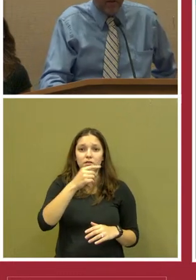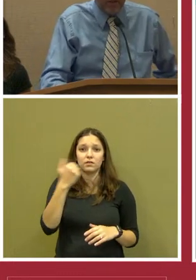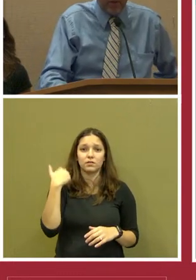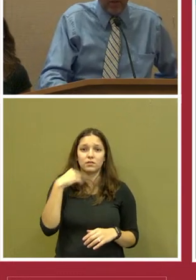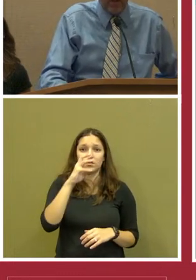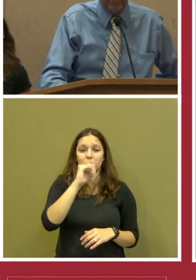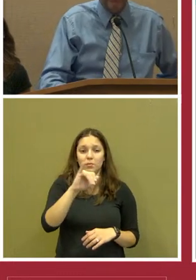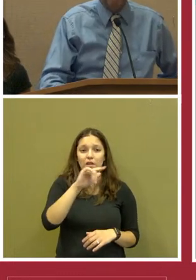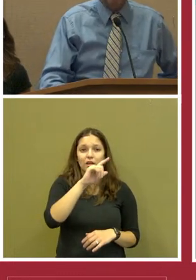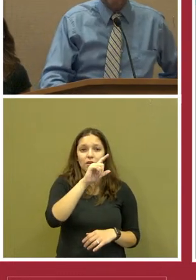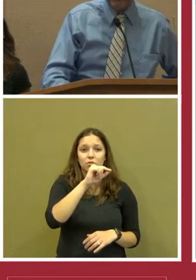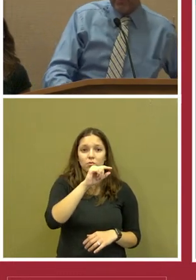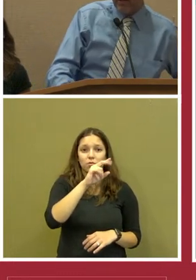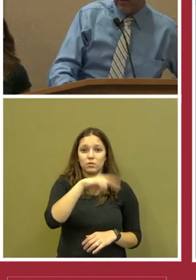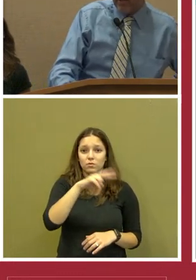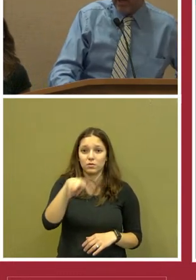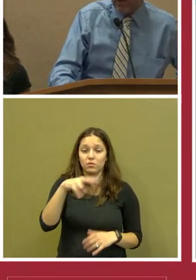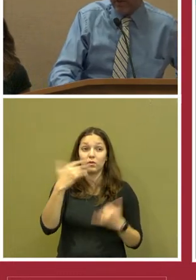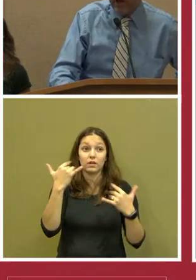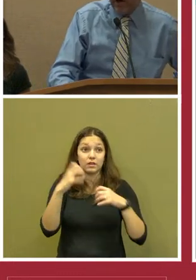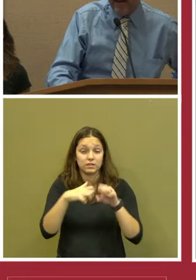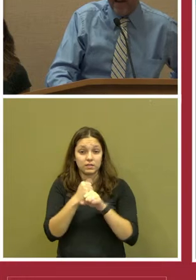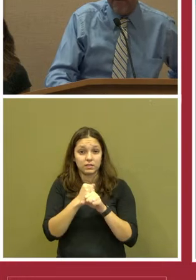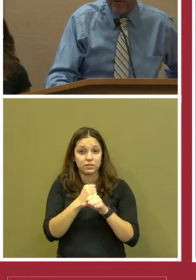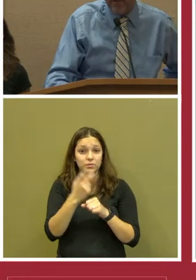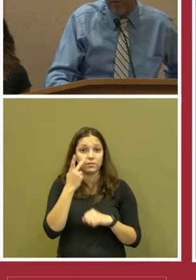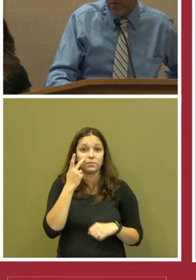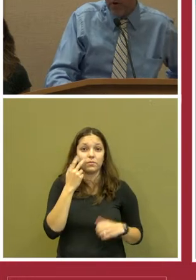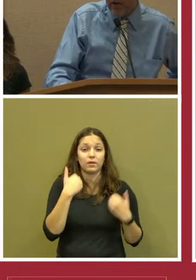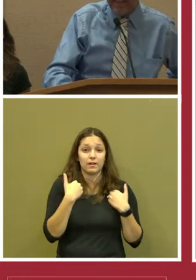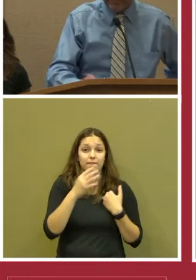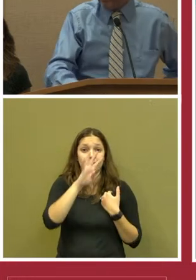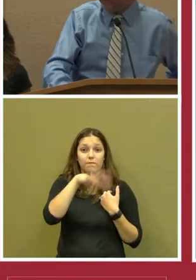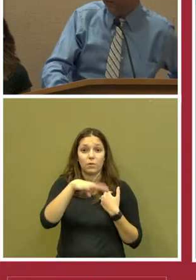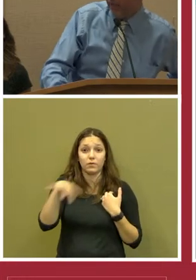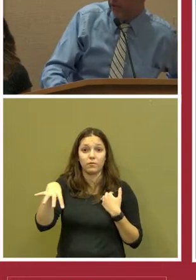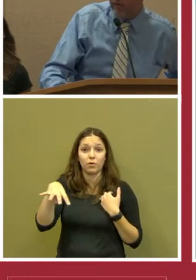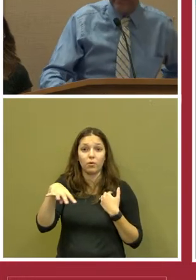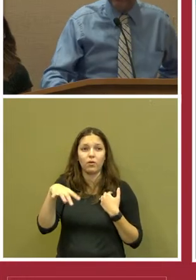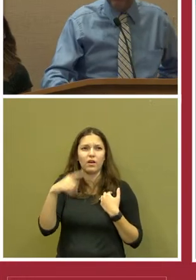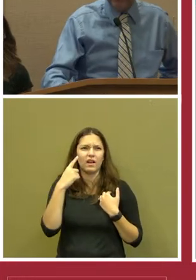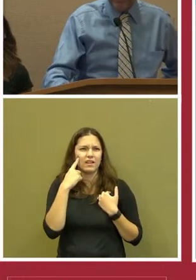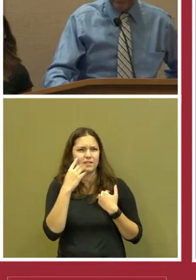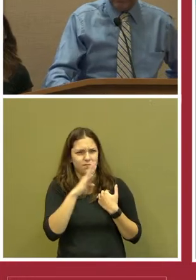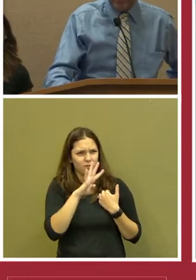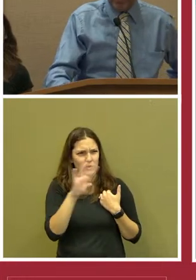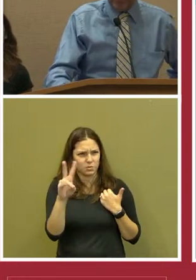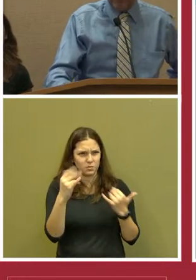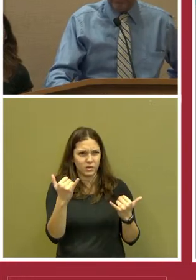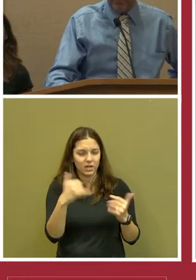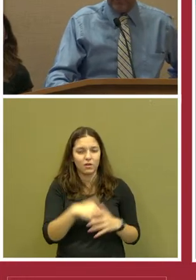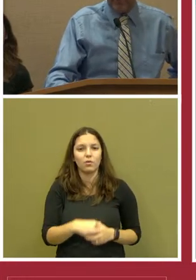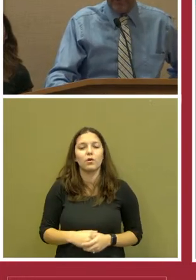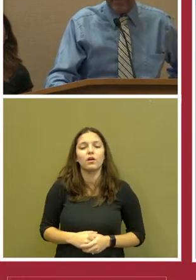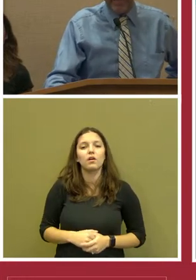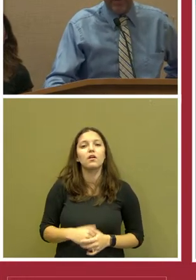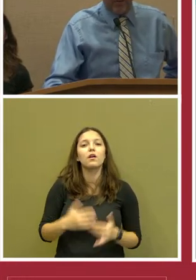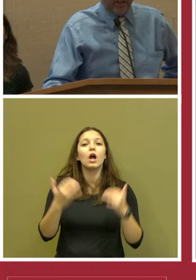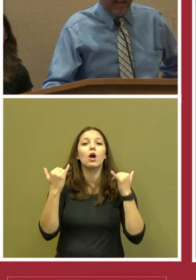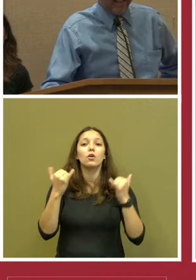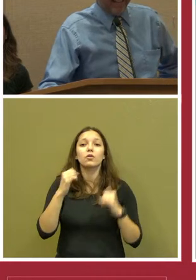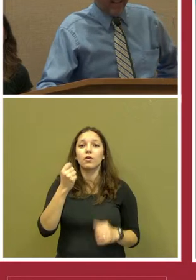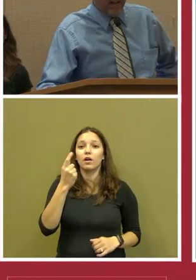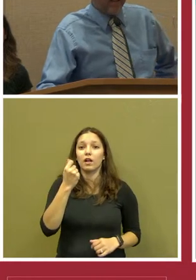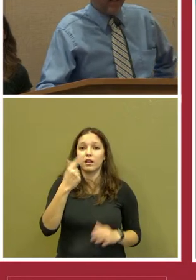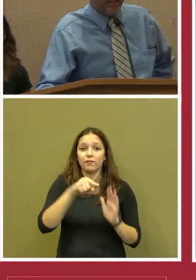2022 graduation year. This year, we are at 44, I think it's actually 42 right now, and our current 11th